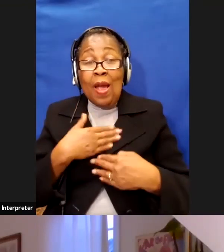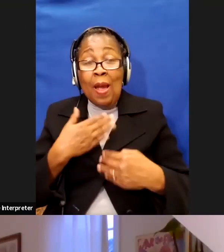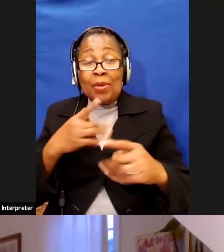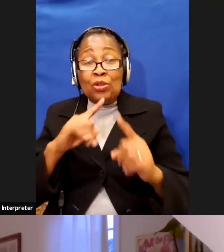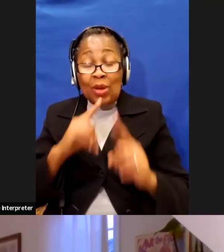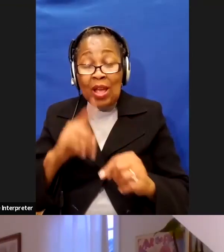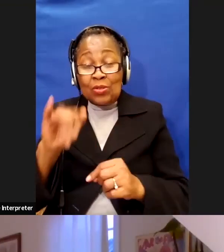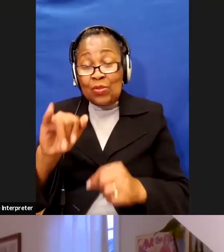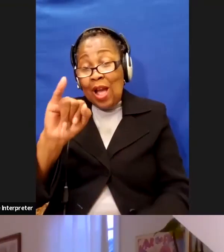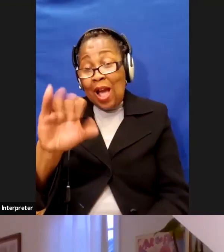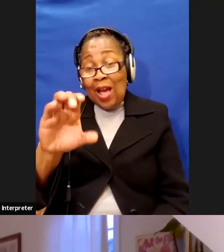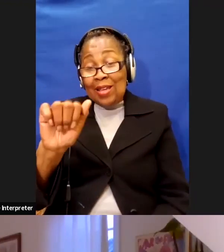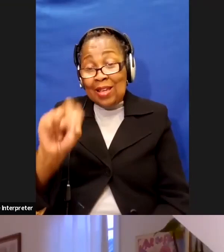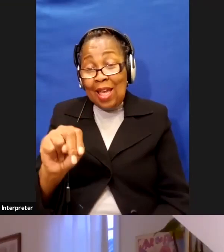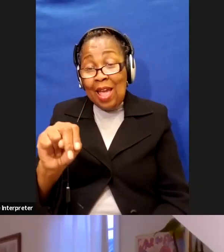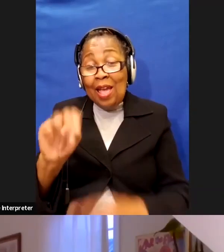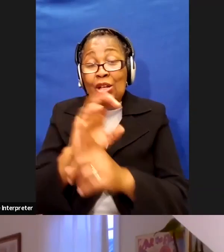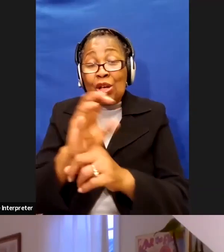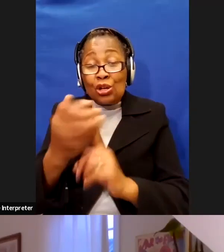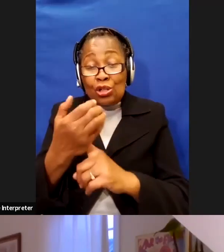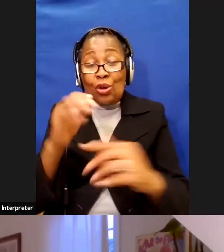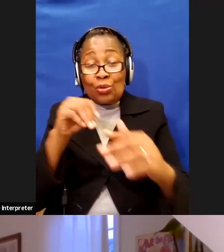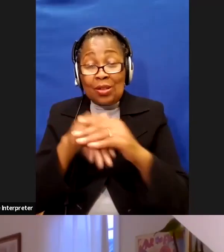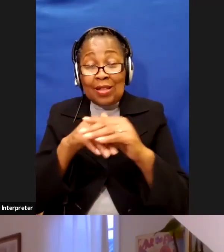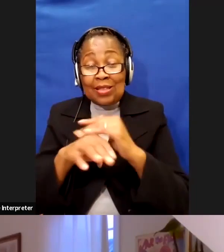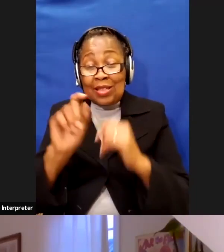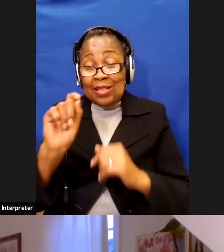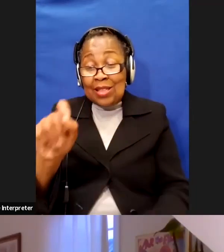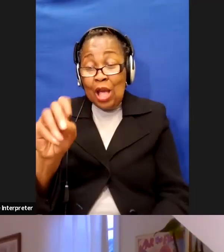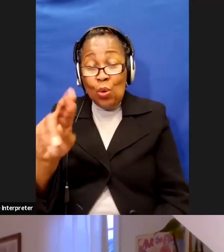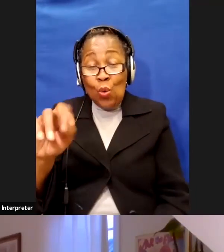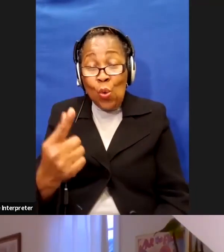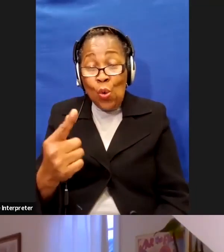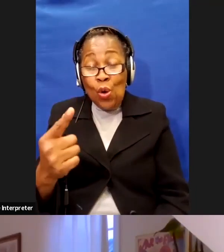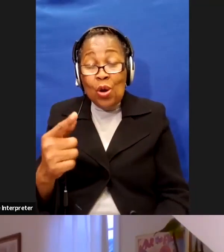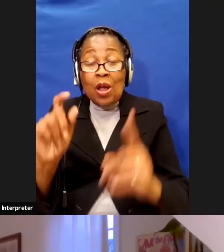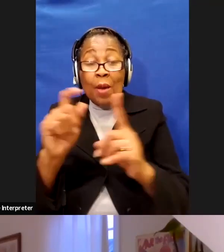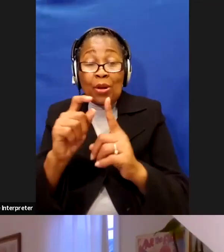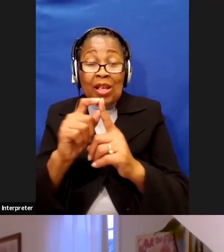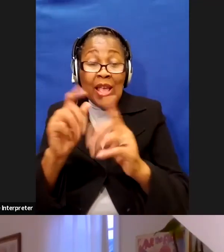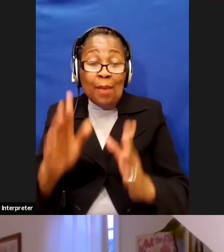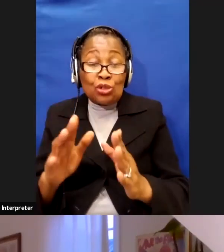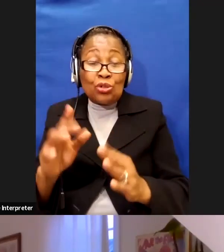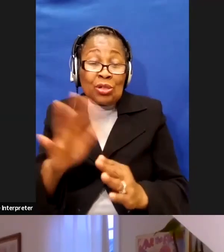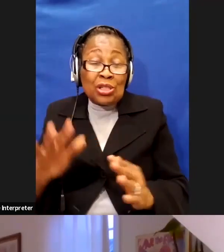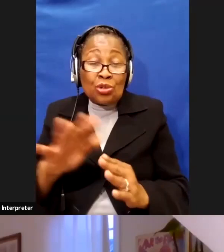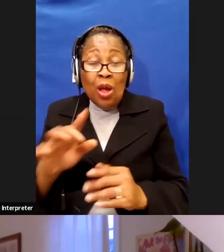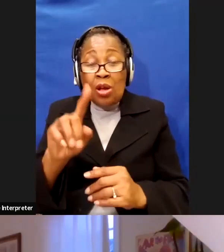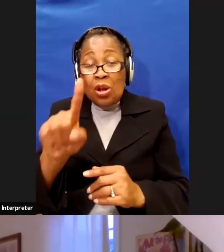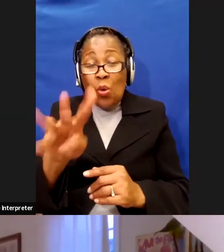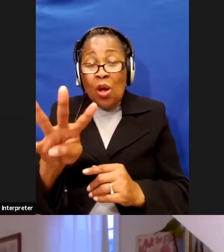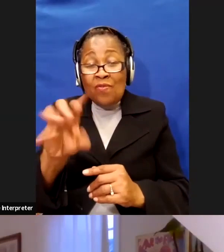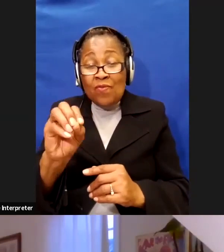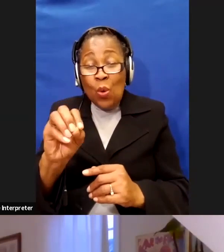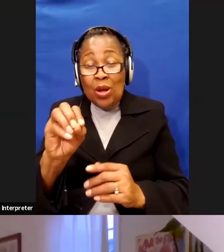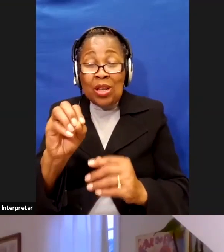at chicagoculturalaccess.org. But roughly off the top of my head, a captioner is around $140 an hour,